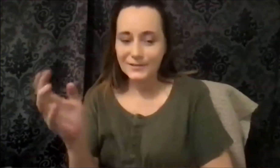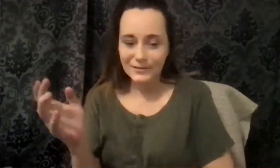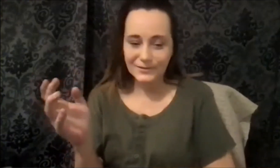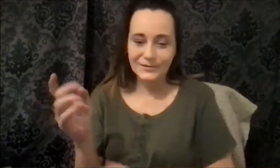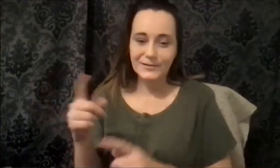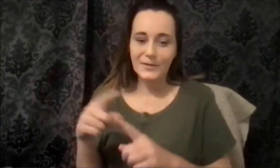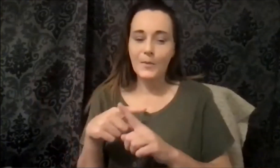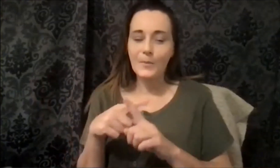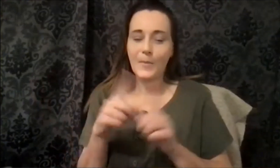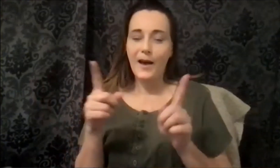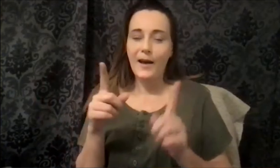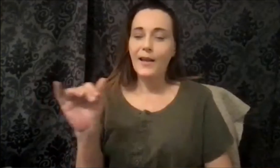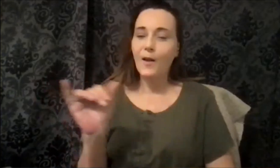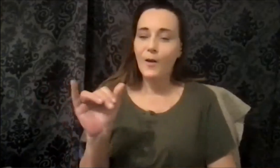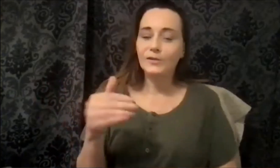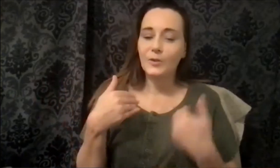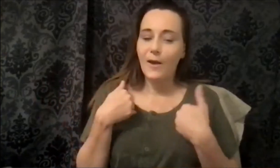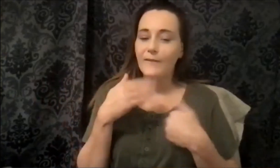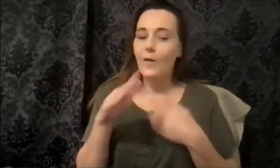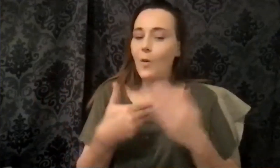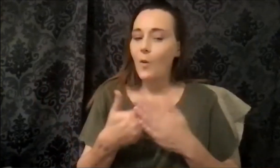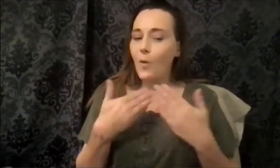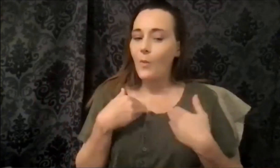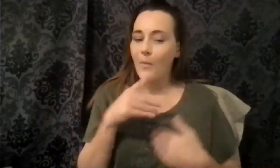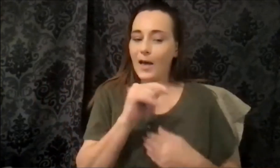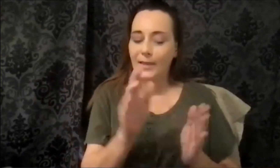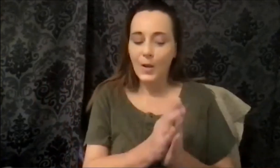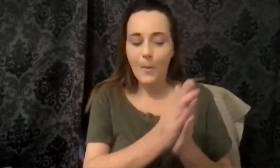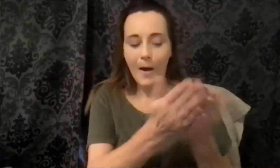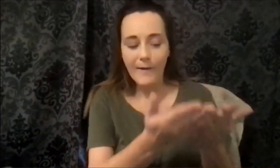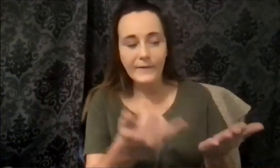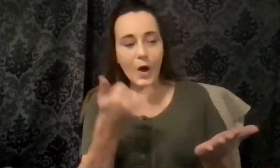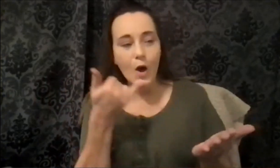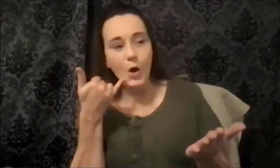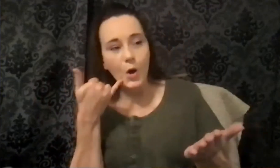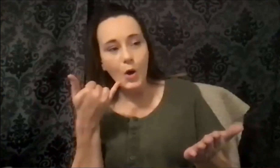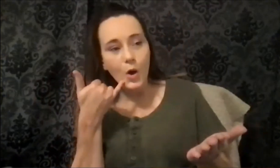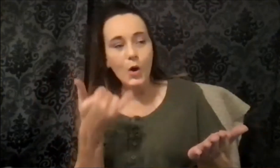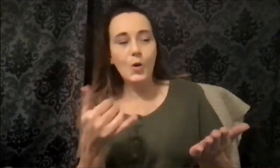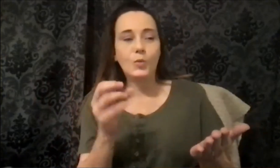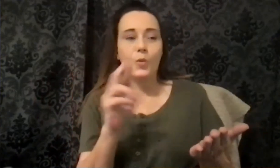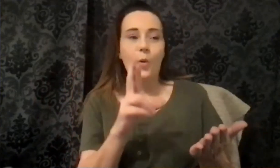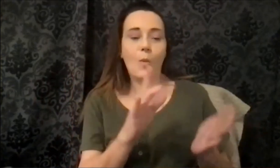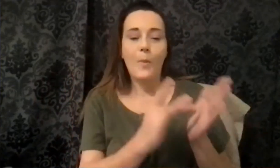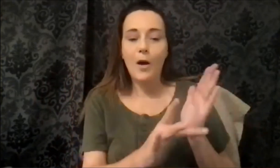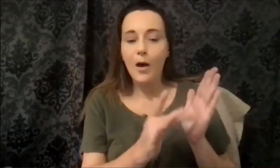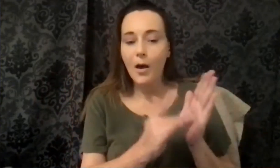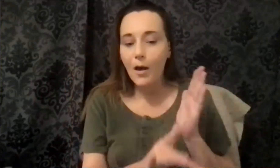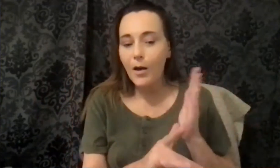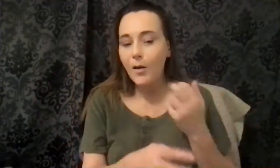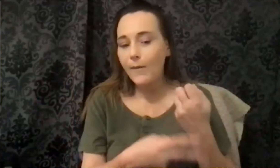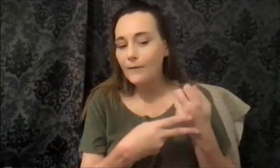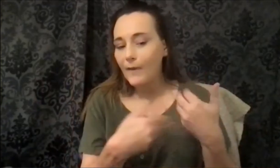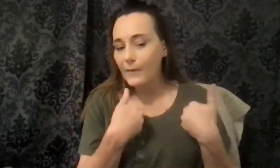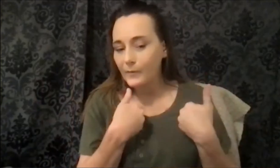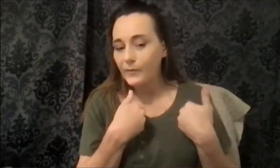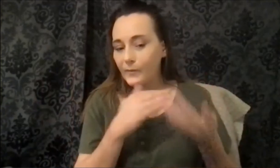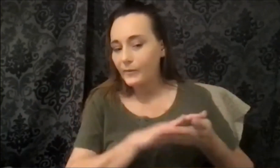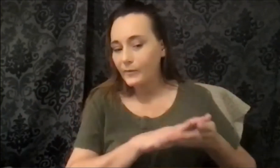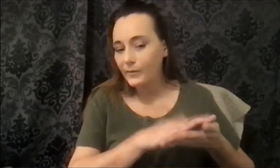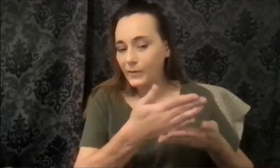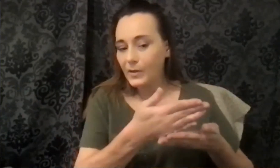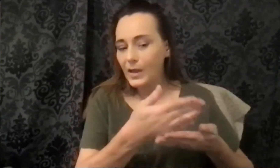I do also have all my literature on my phone, my tablet, and I was just kind of interested in what